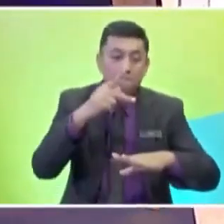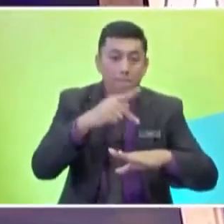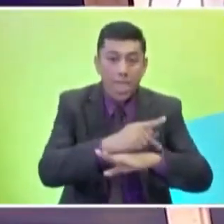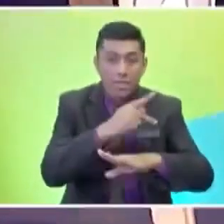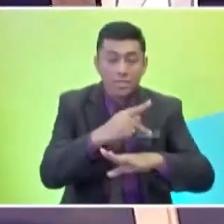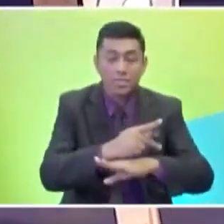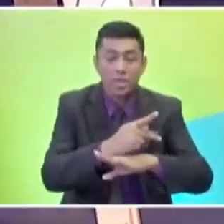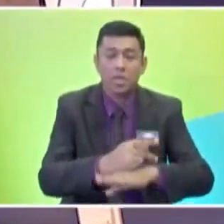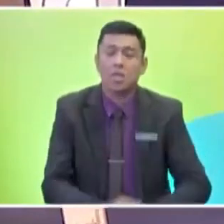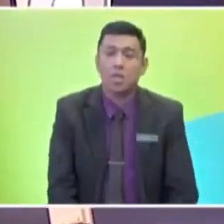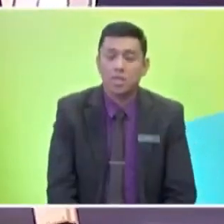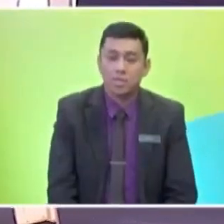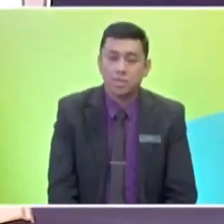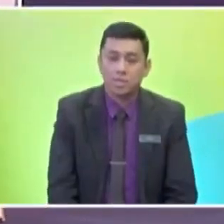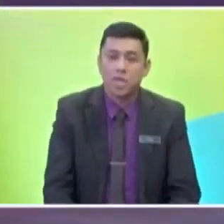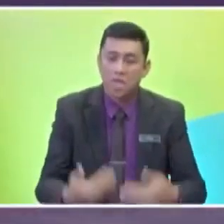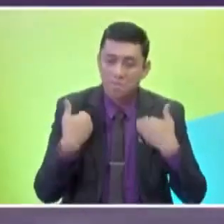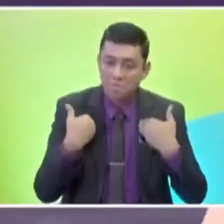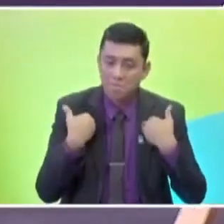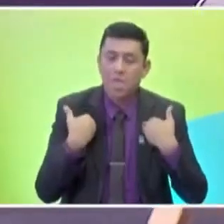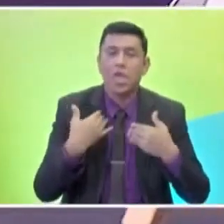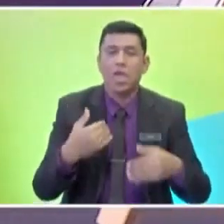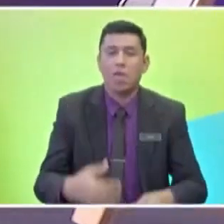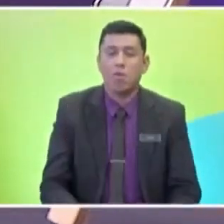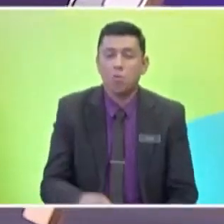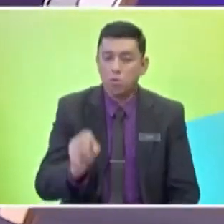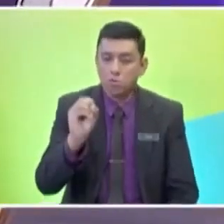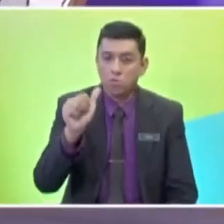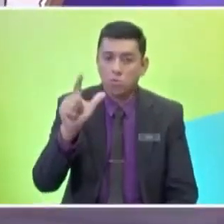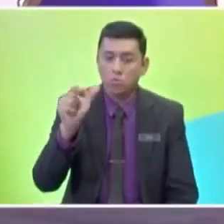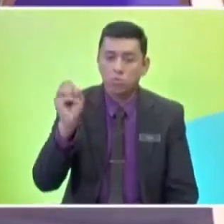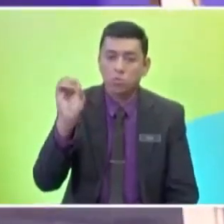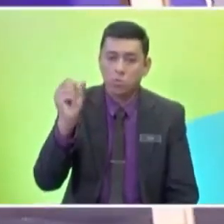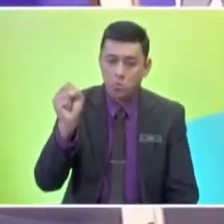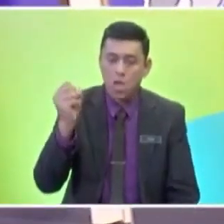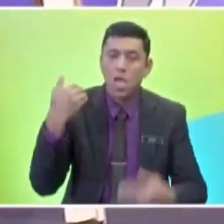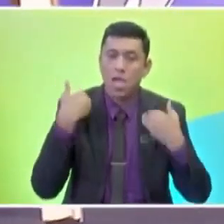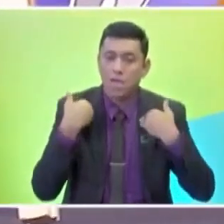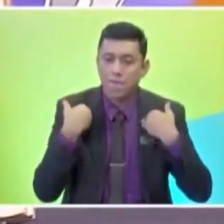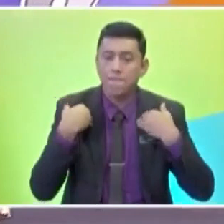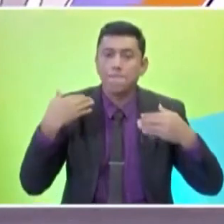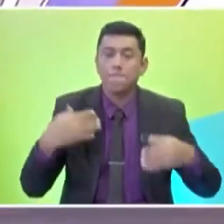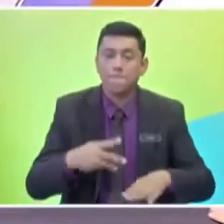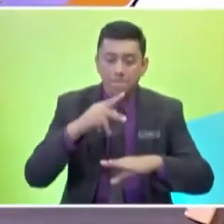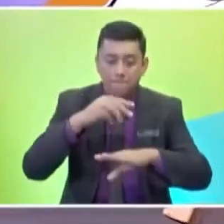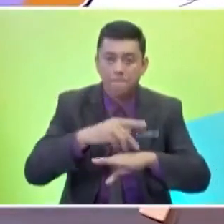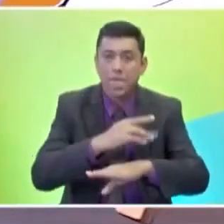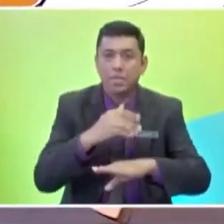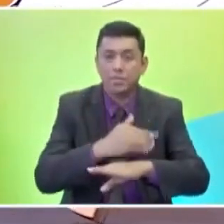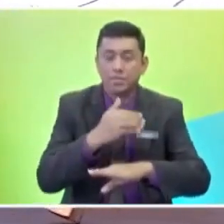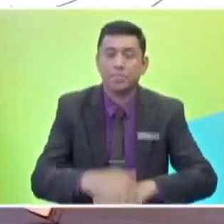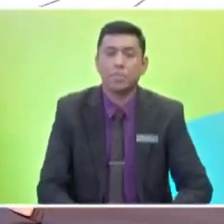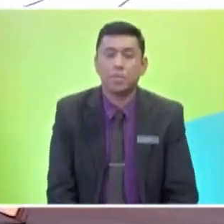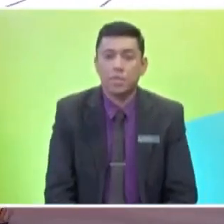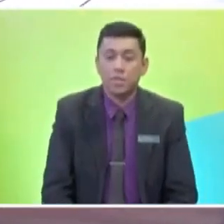pet, Irfan? Yes, I do have cats, teacher. Okay, so tame animals are also called domestic animals